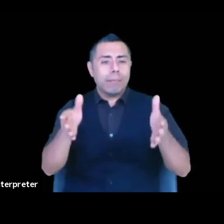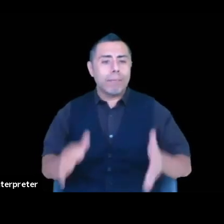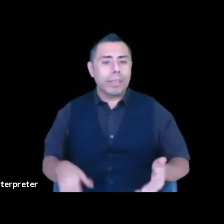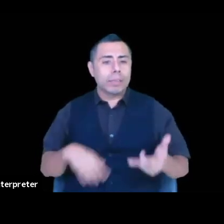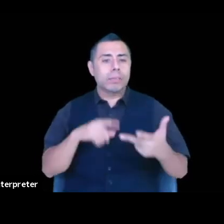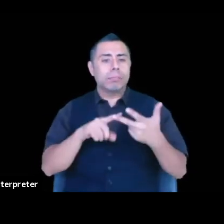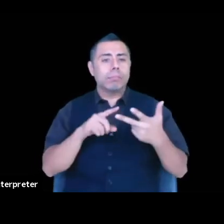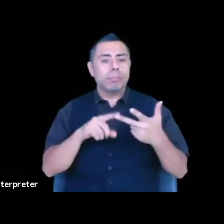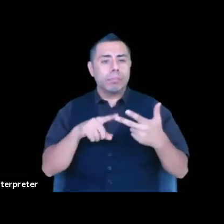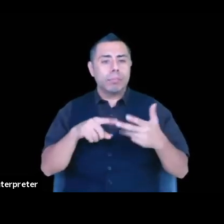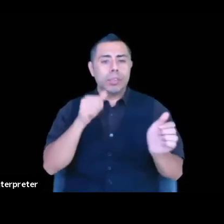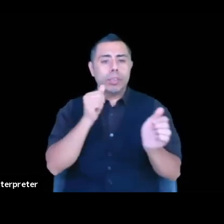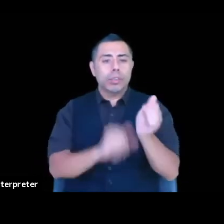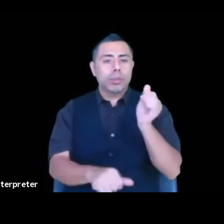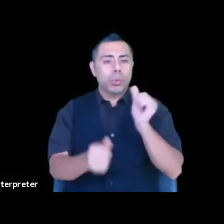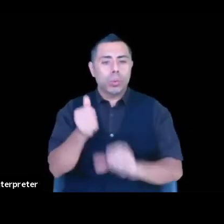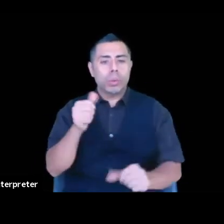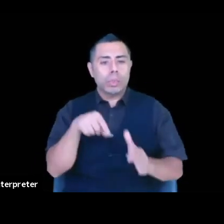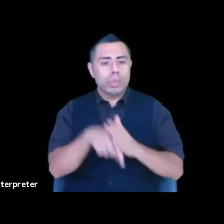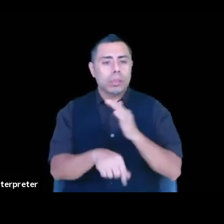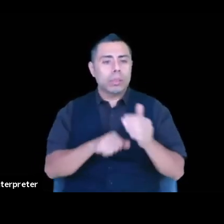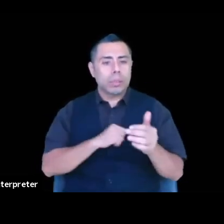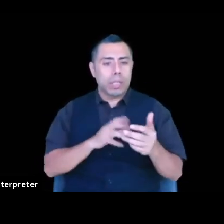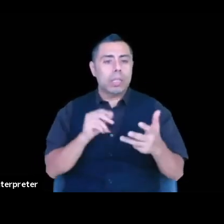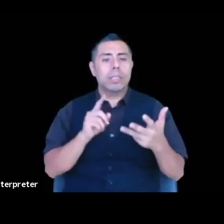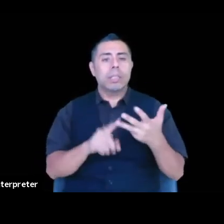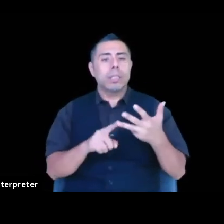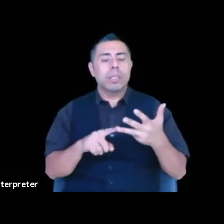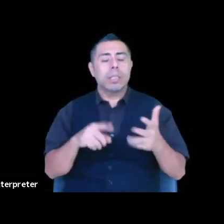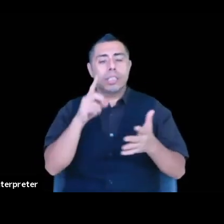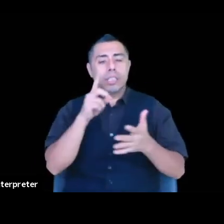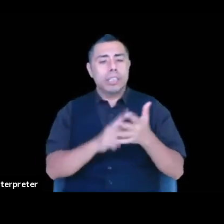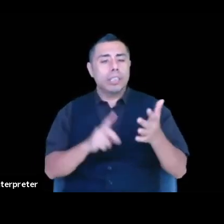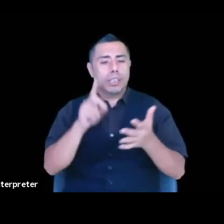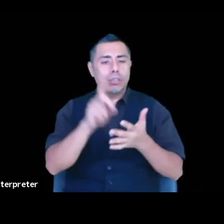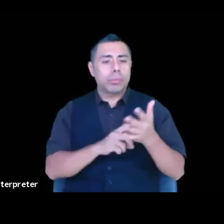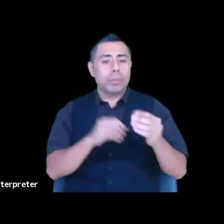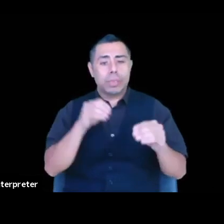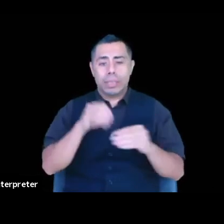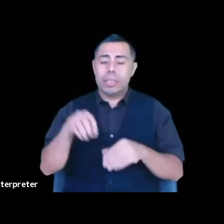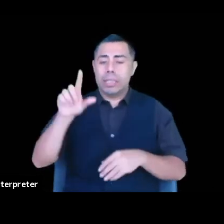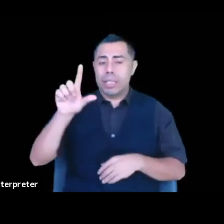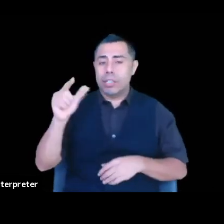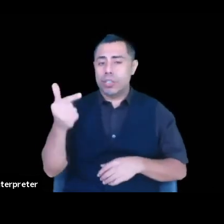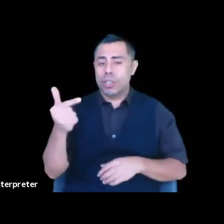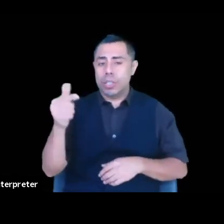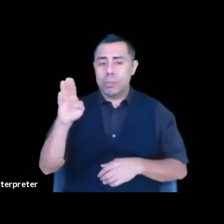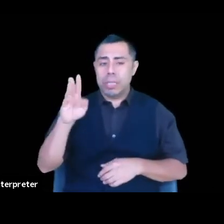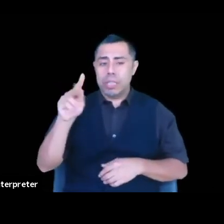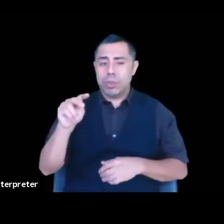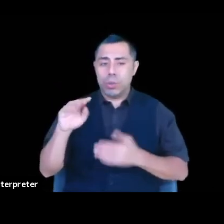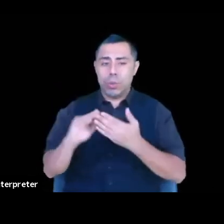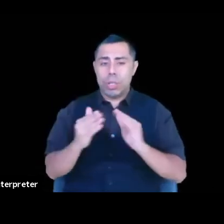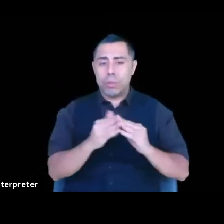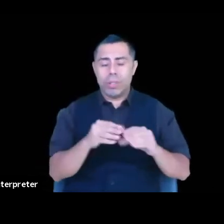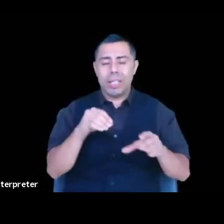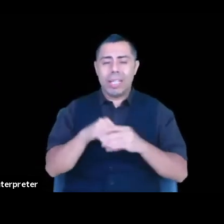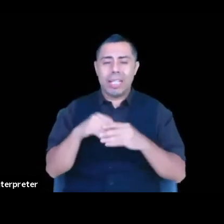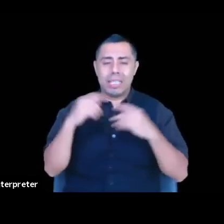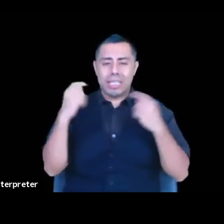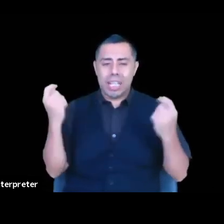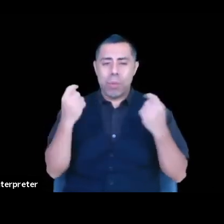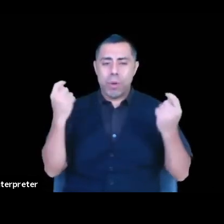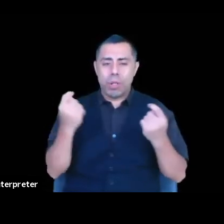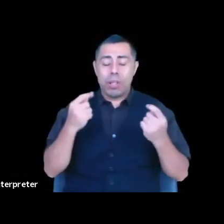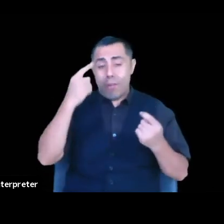also, you know, discrimination within the LGBTQ community within ceremonies. And for me, all